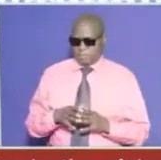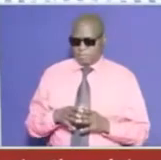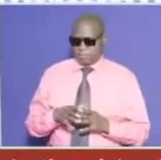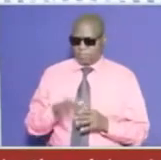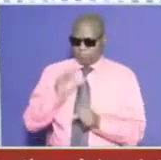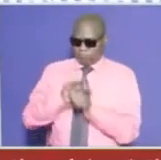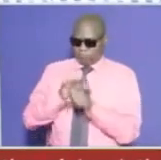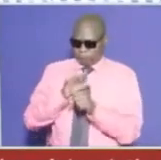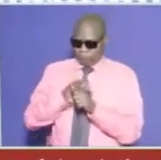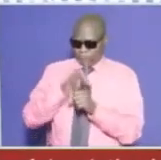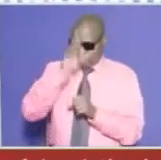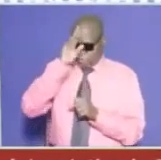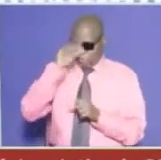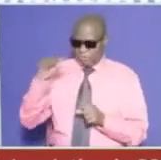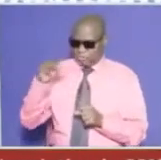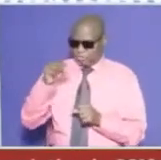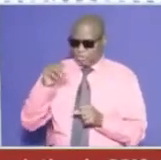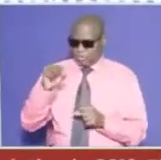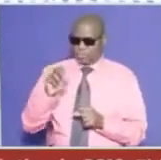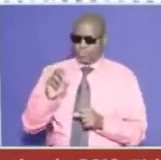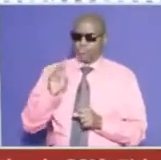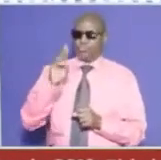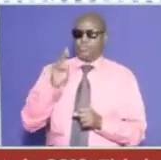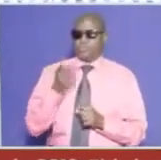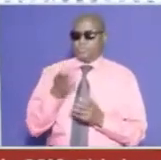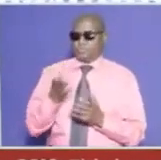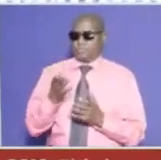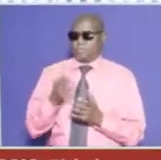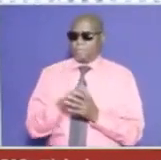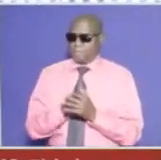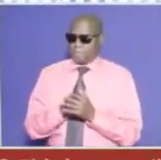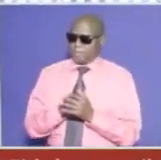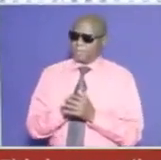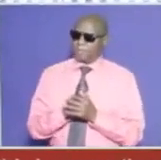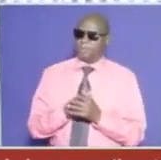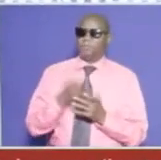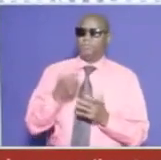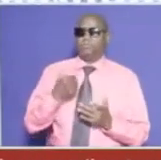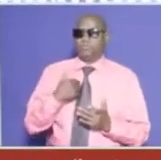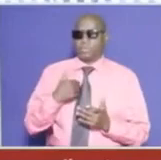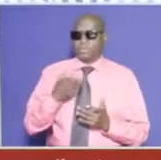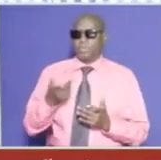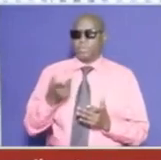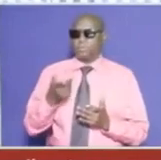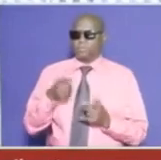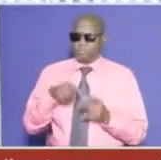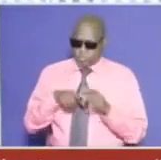When I alighted from the vehicle, what I did is that I went ahead to salute them,